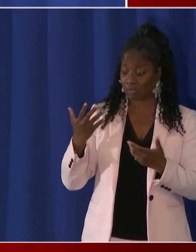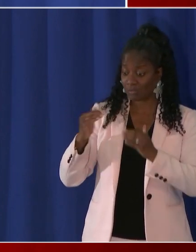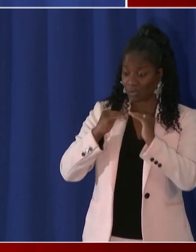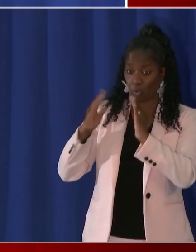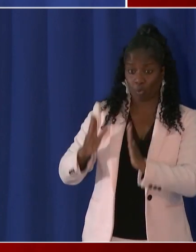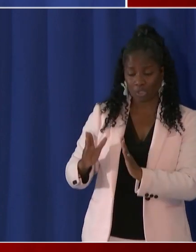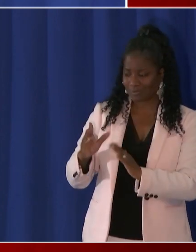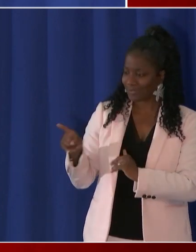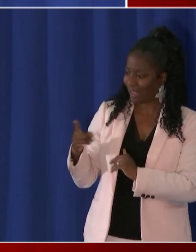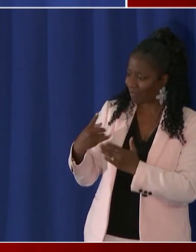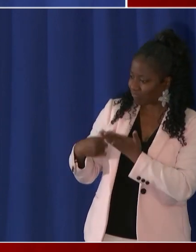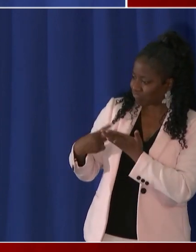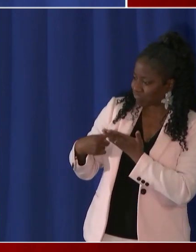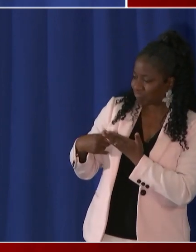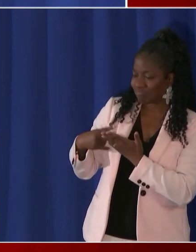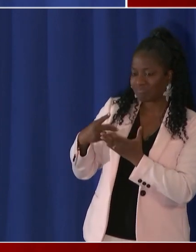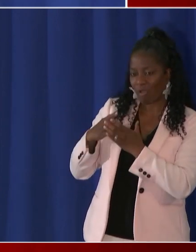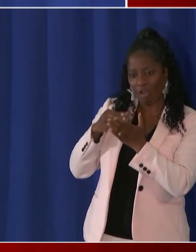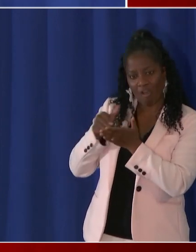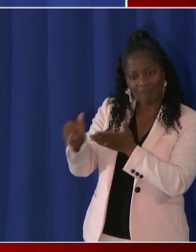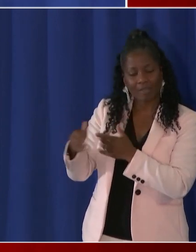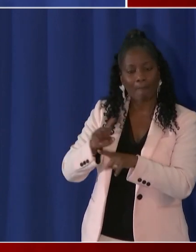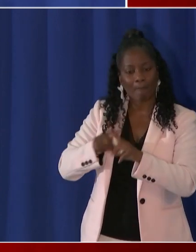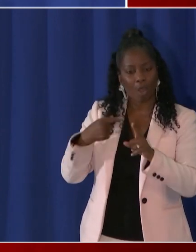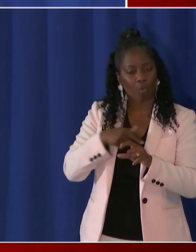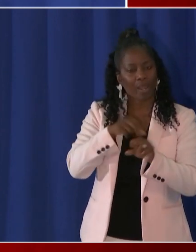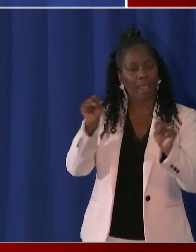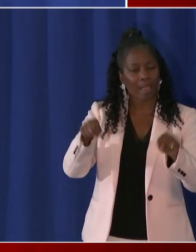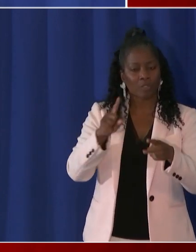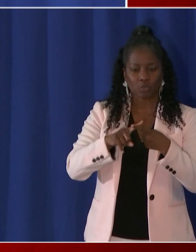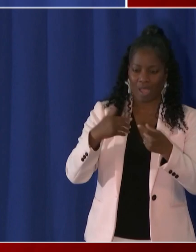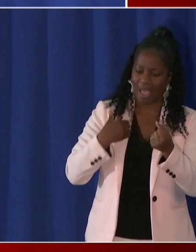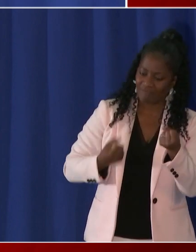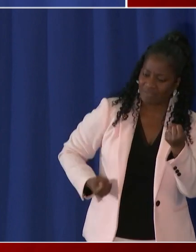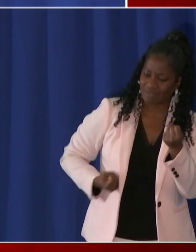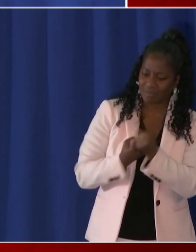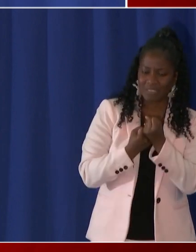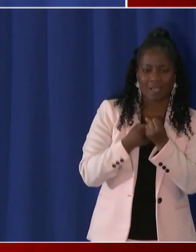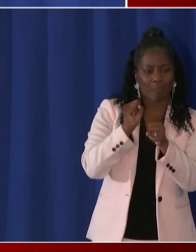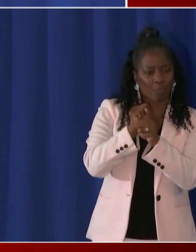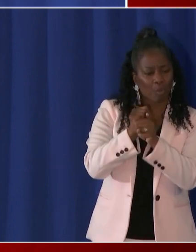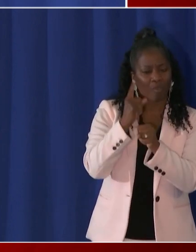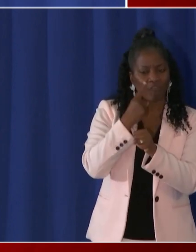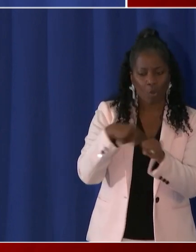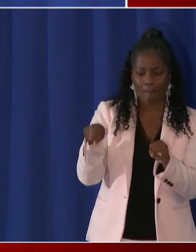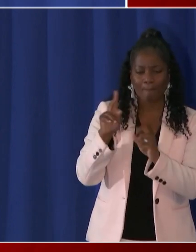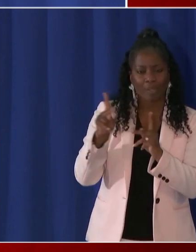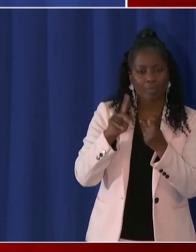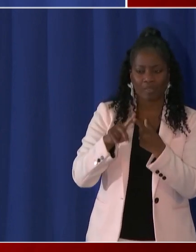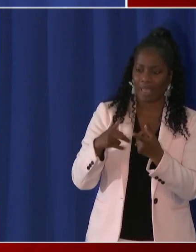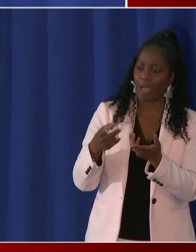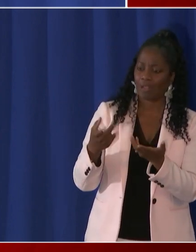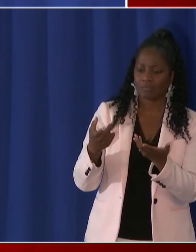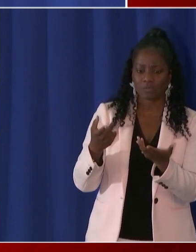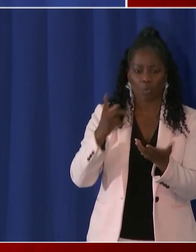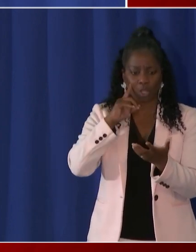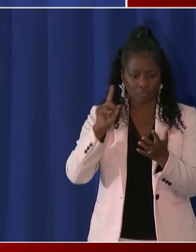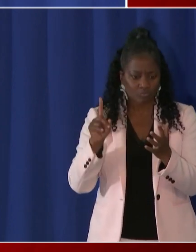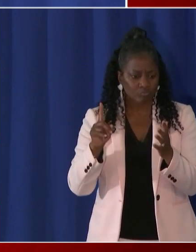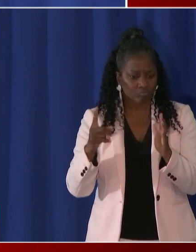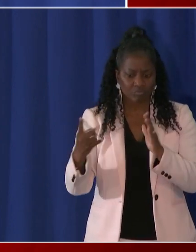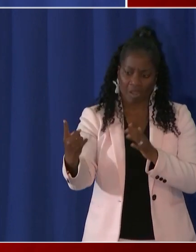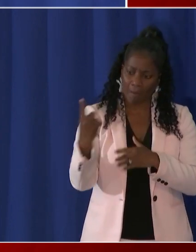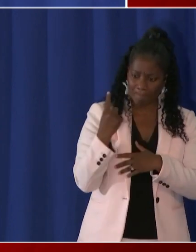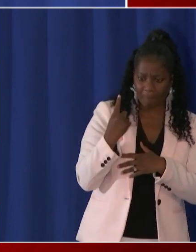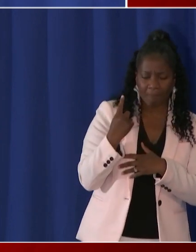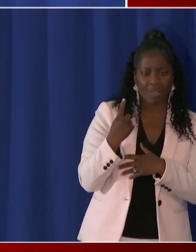speak often, but we're able to have subsidized employment for people who come forward. We're